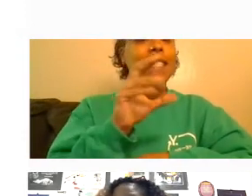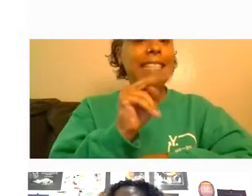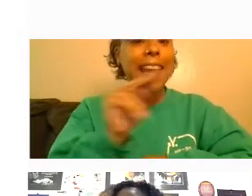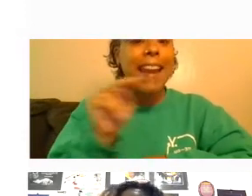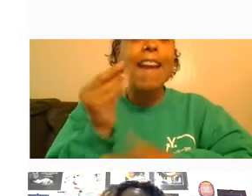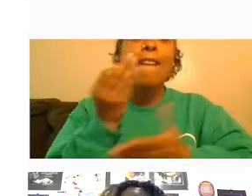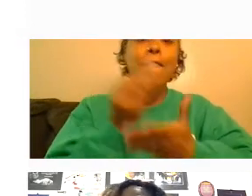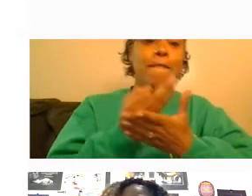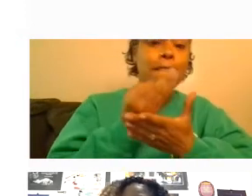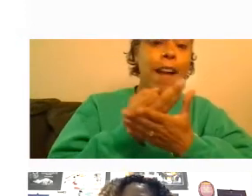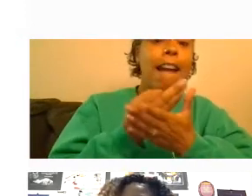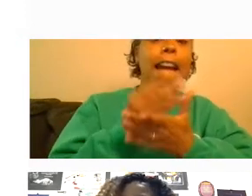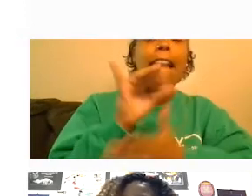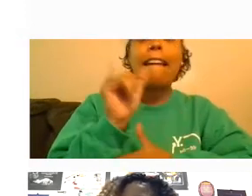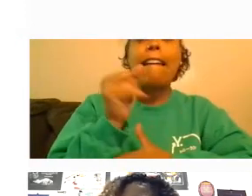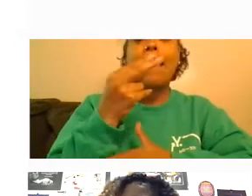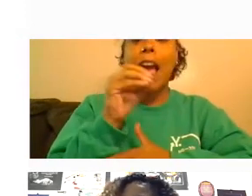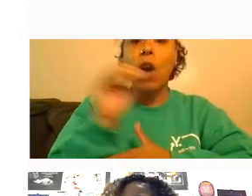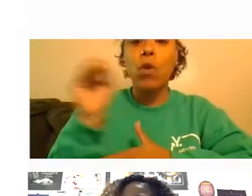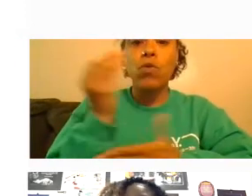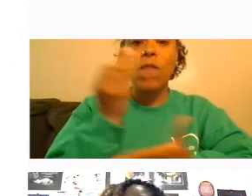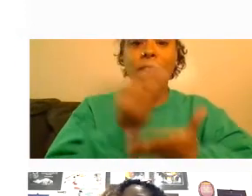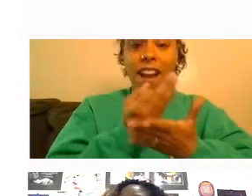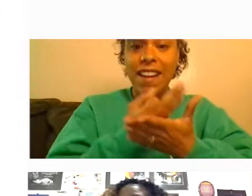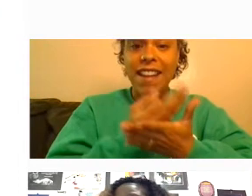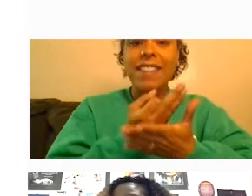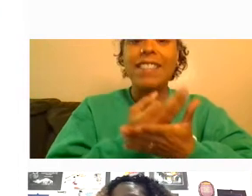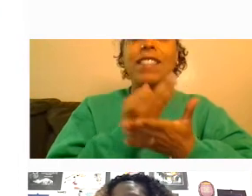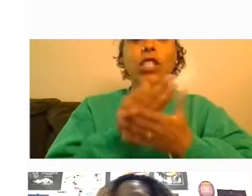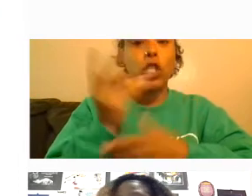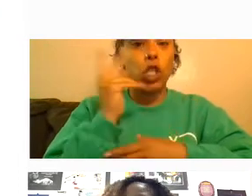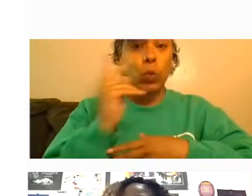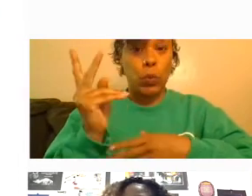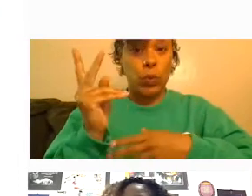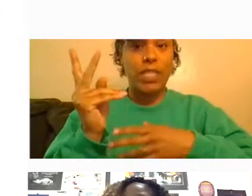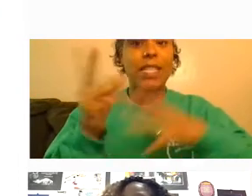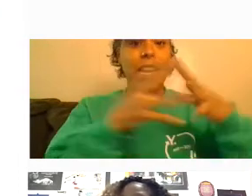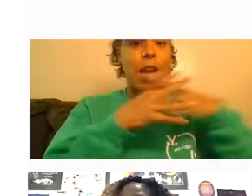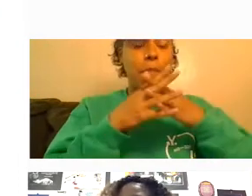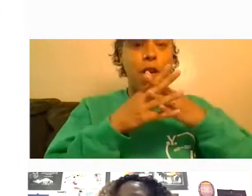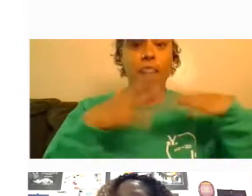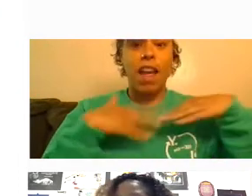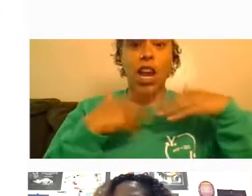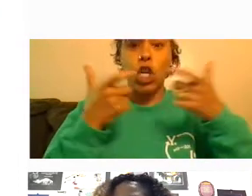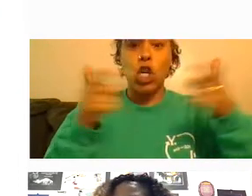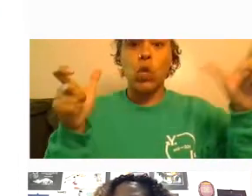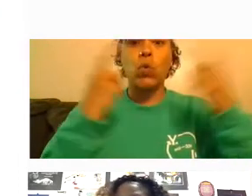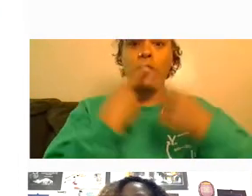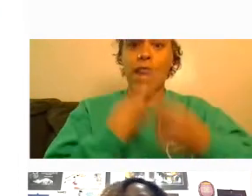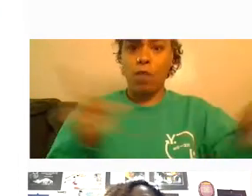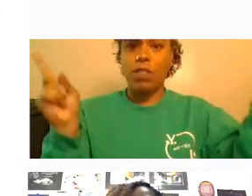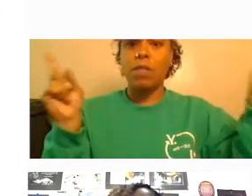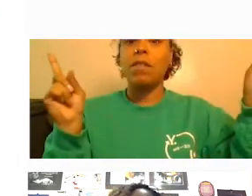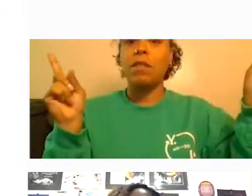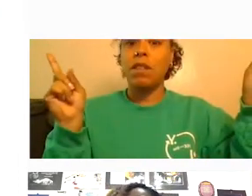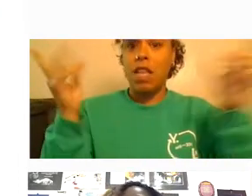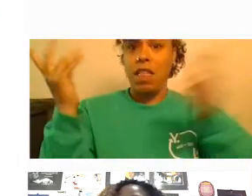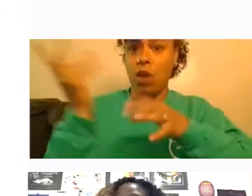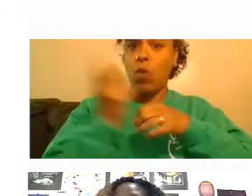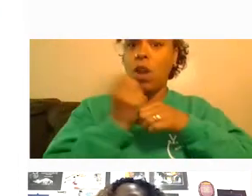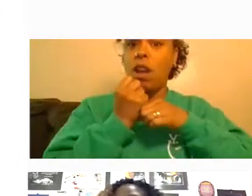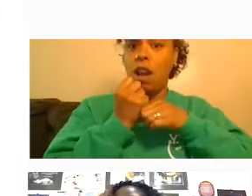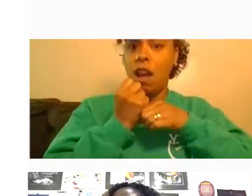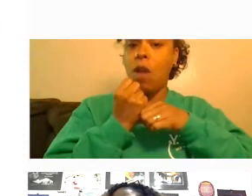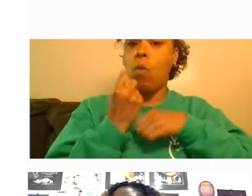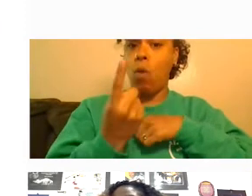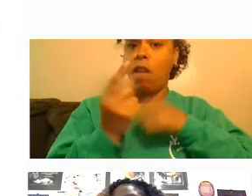Yahoo Finance, you'll see that Primerica had a huge announcement in which we just acquired one of the